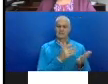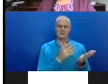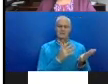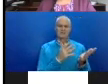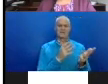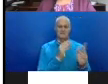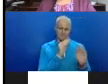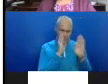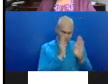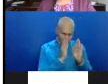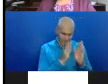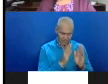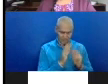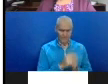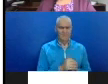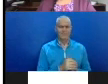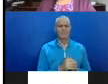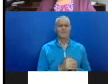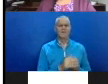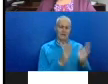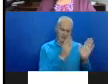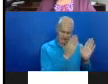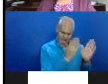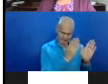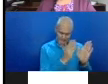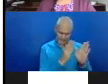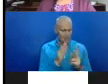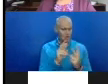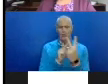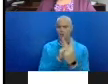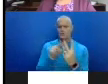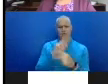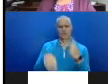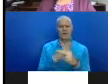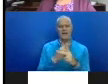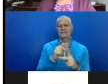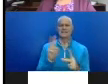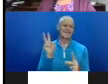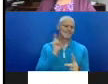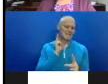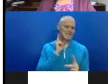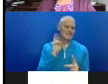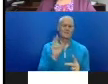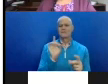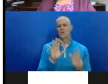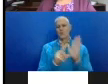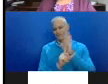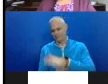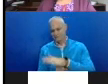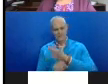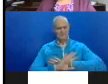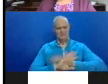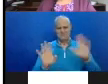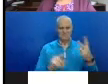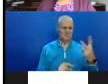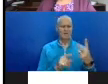of moving away from this idea that they're only victims, although without dismissing the fact that they have been victimized. Again, moving them to a